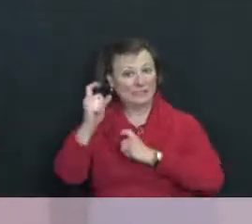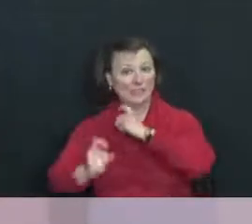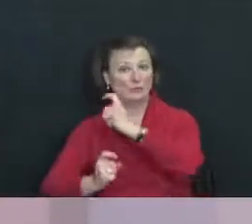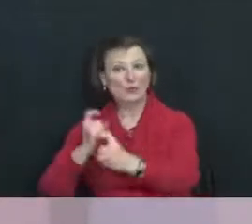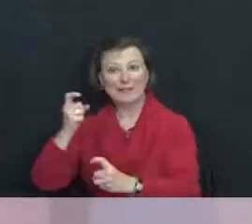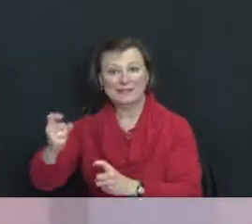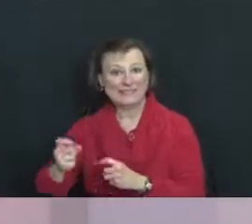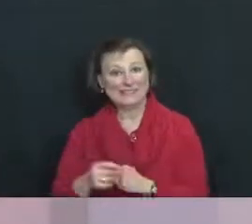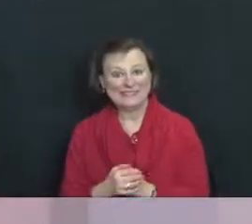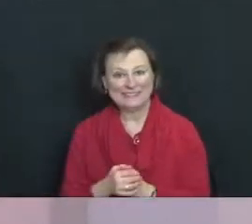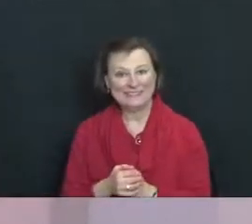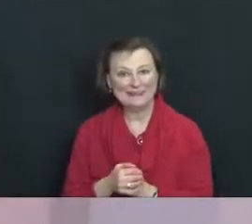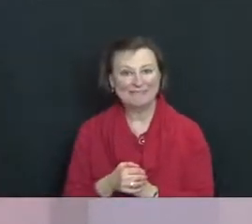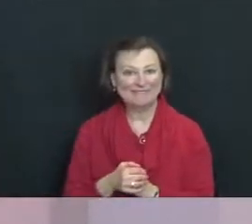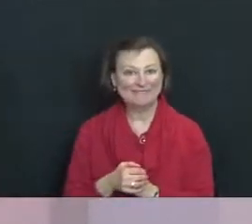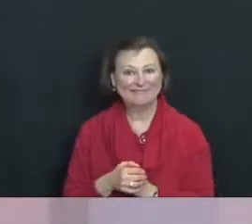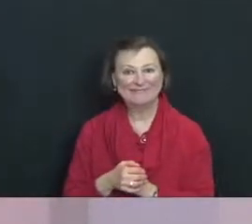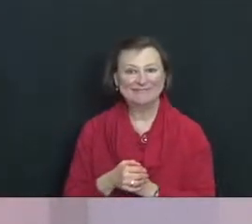generosity.